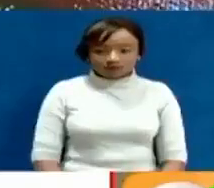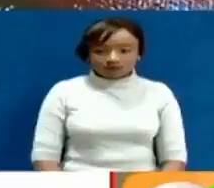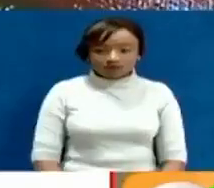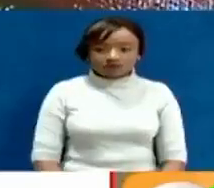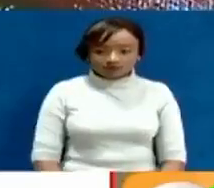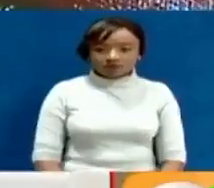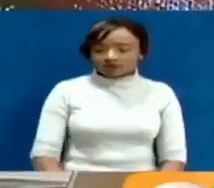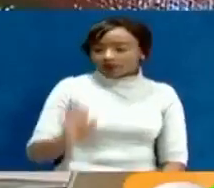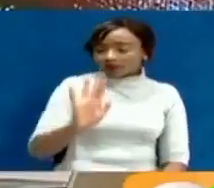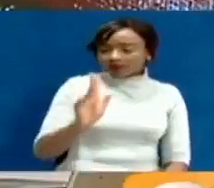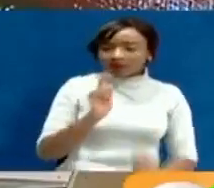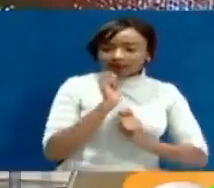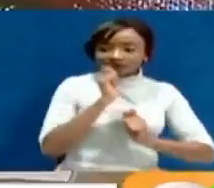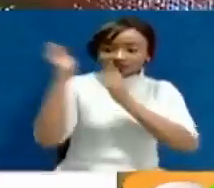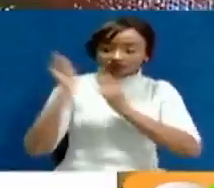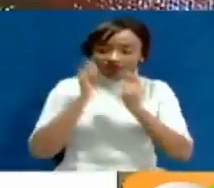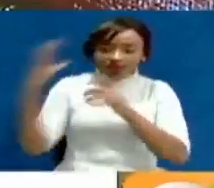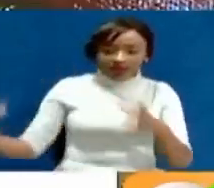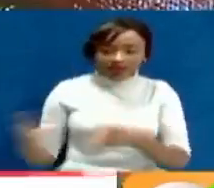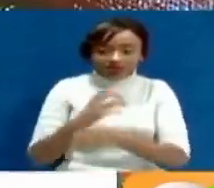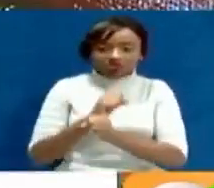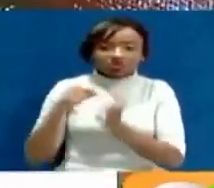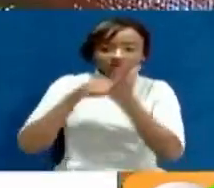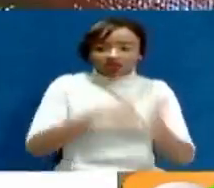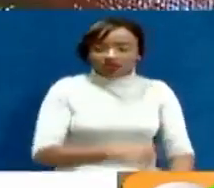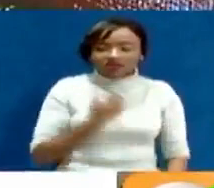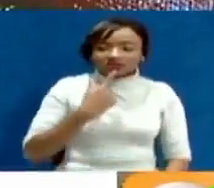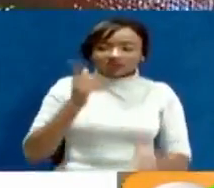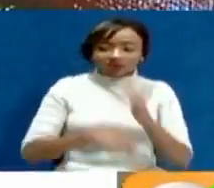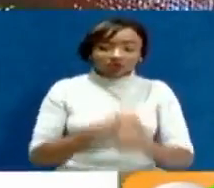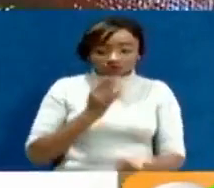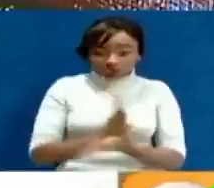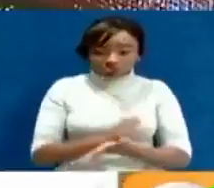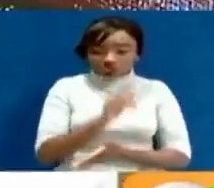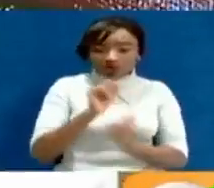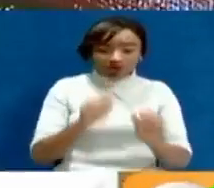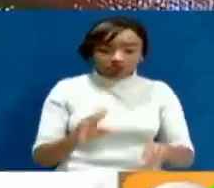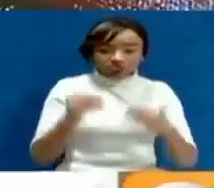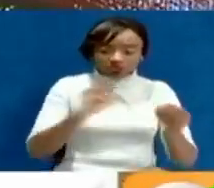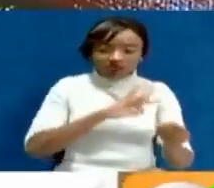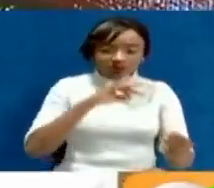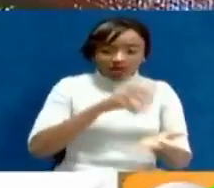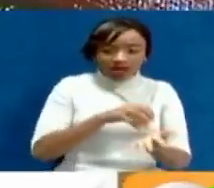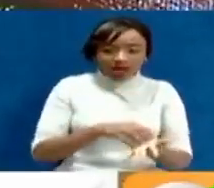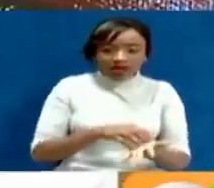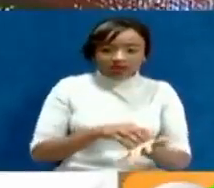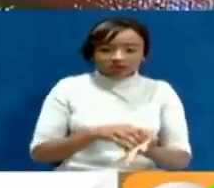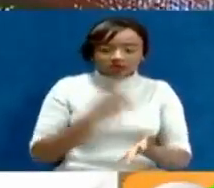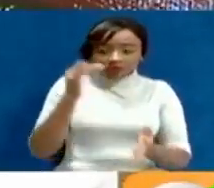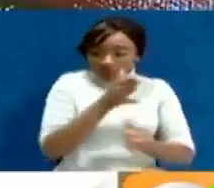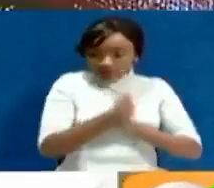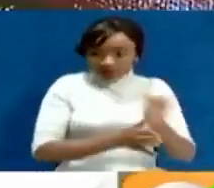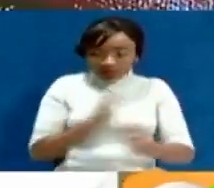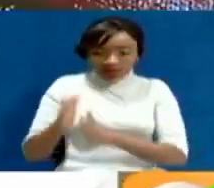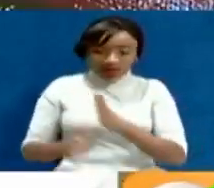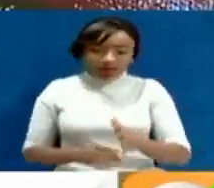The Kenya Union of Sugarcane Plantation and allied workers insist they will only withdraw a case they filed challenging the planned leasing of state